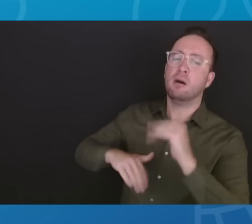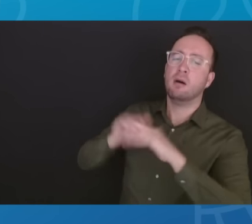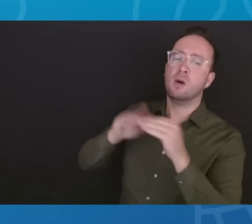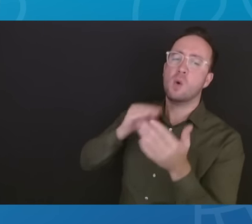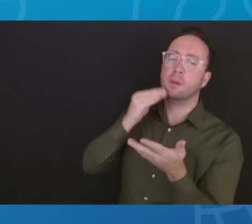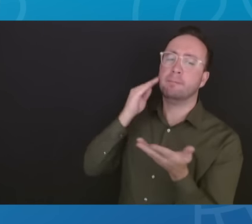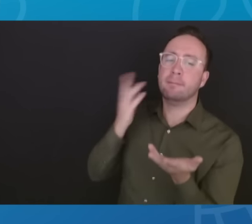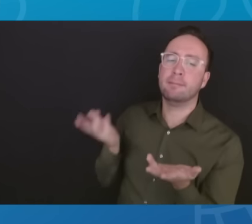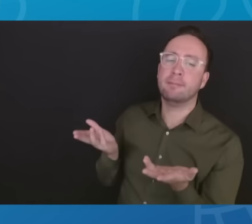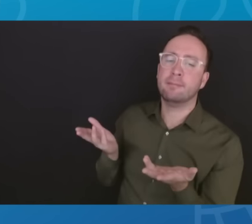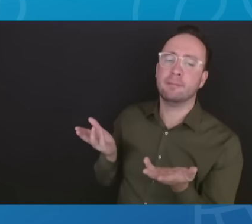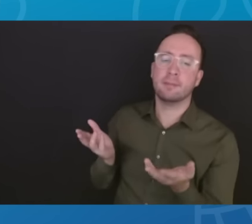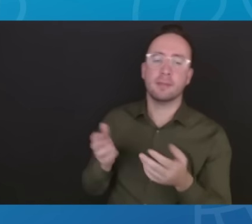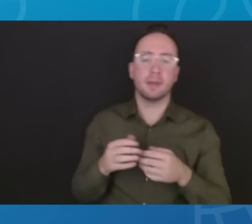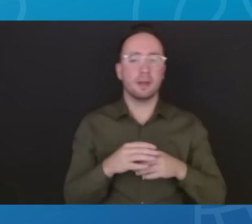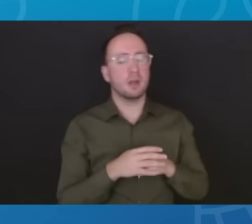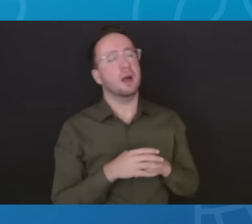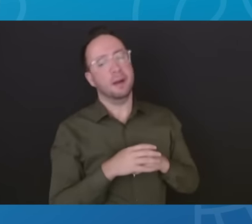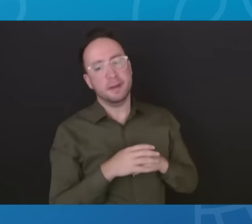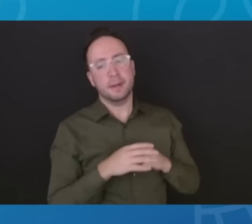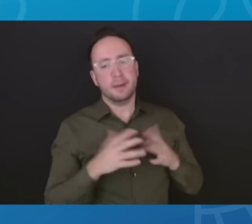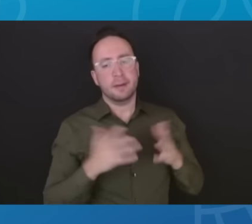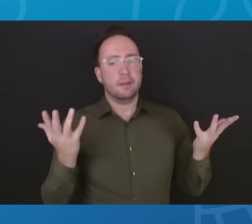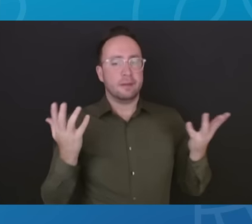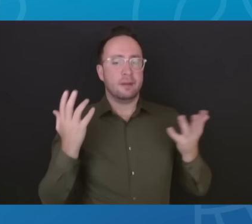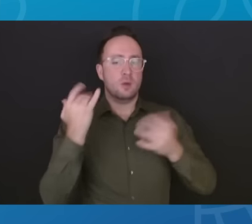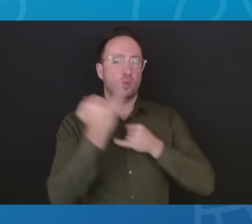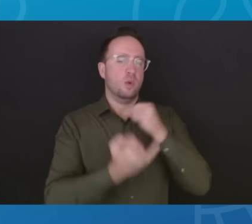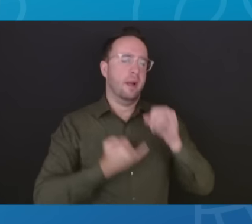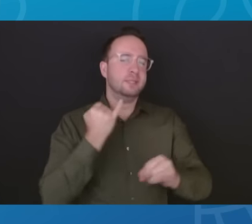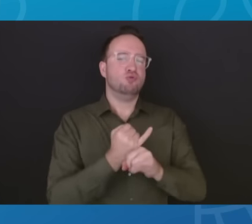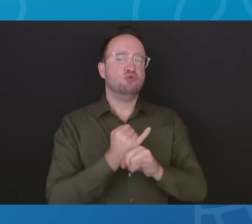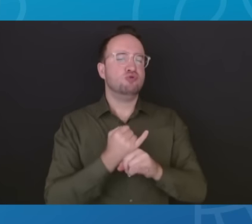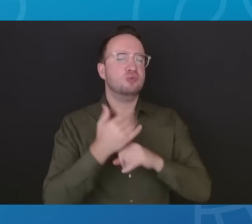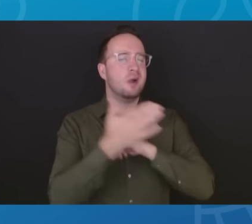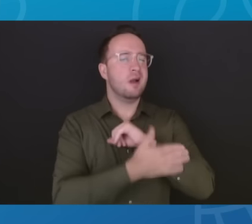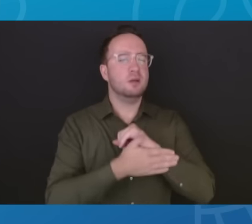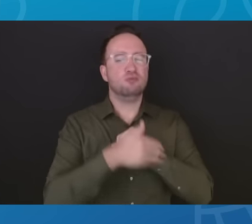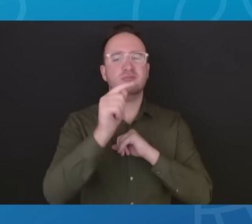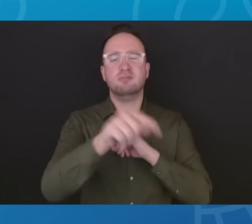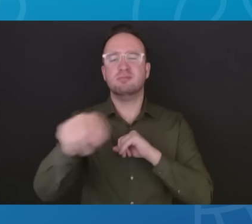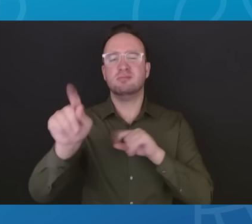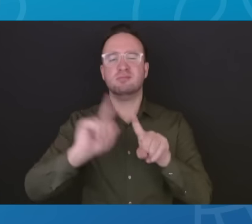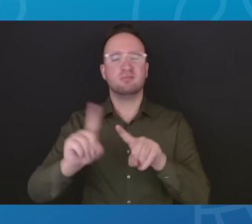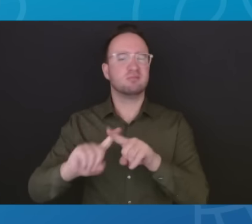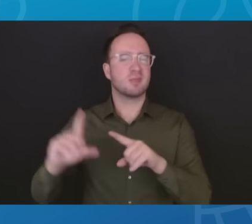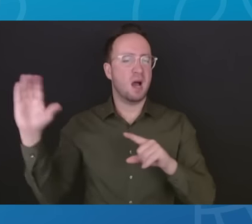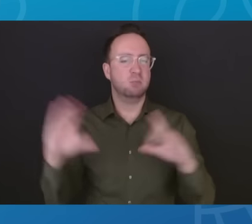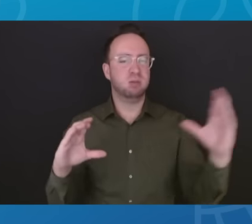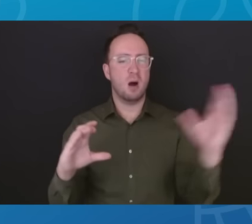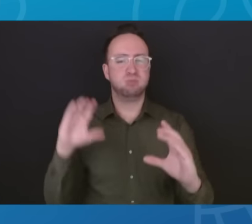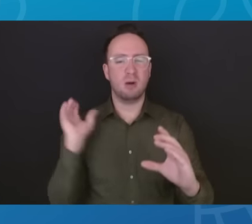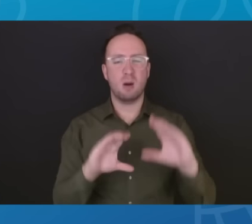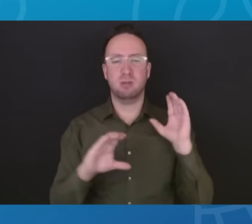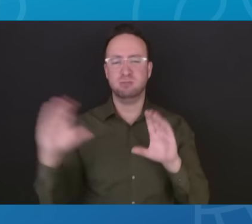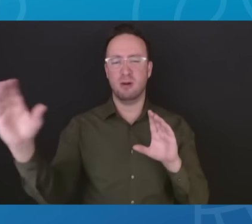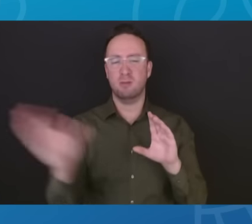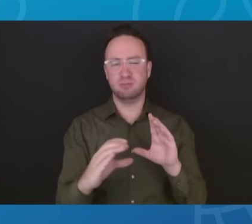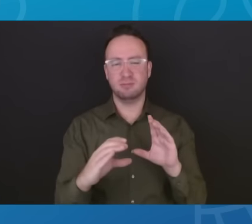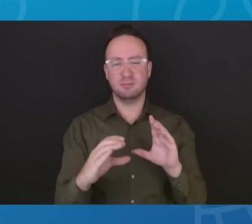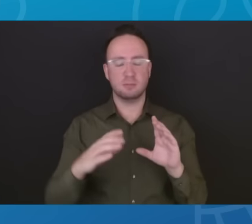effort with multiple countries contributing. We don't, obviously, that's the kind of thing that would have to be worked out. We're not at that stage yet, because we're not even at the end of the conflict. Okay,